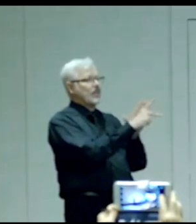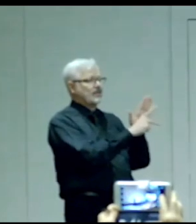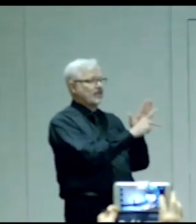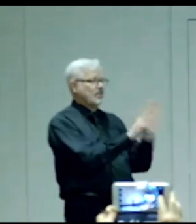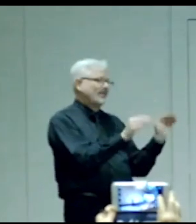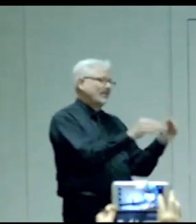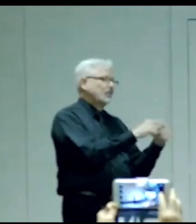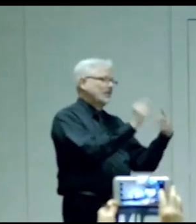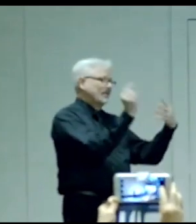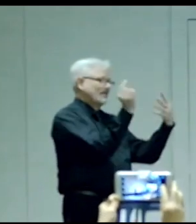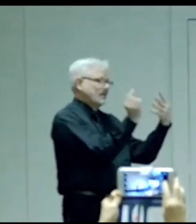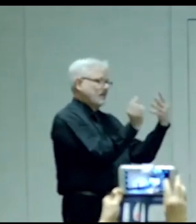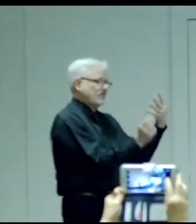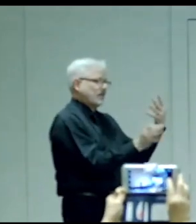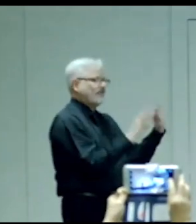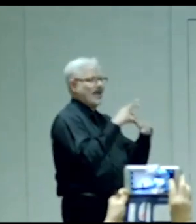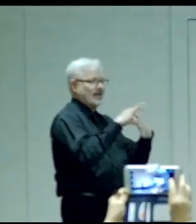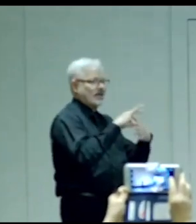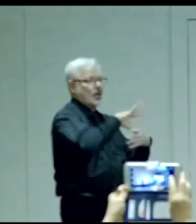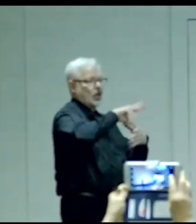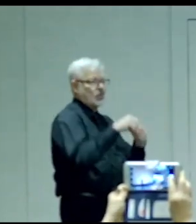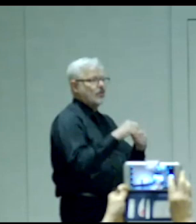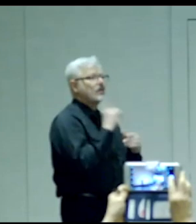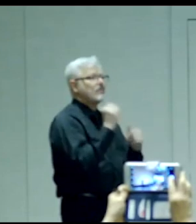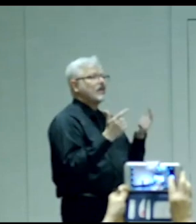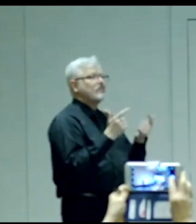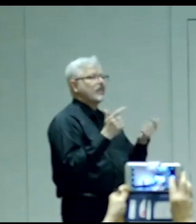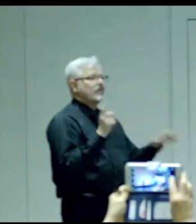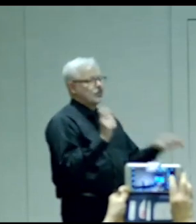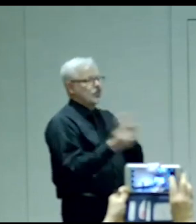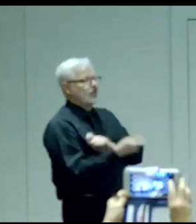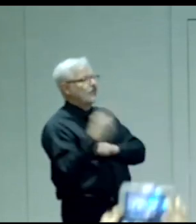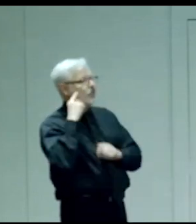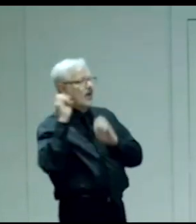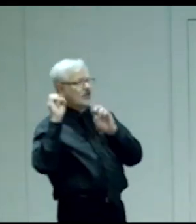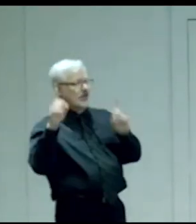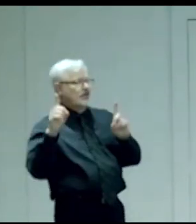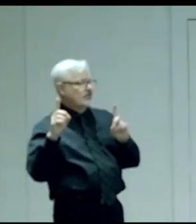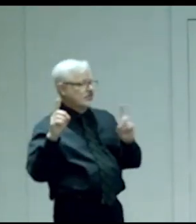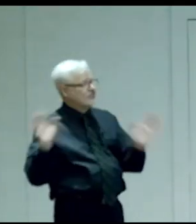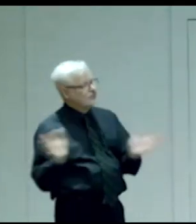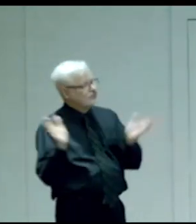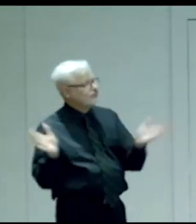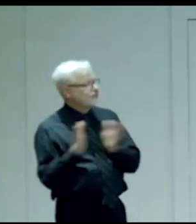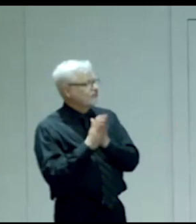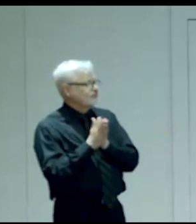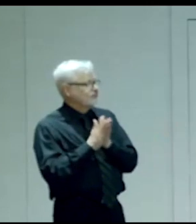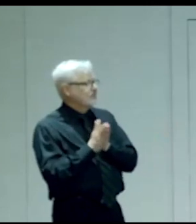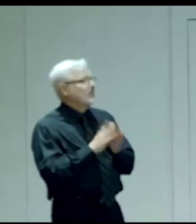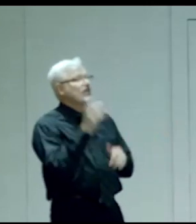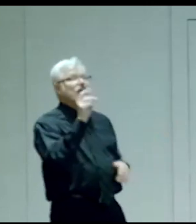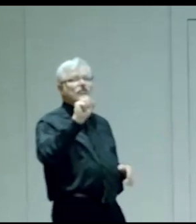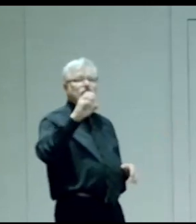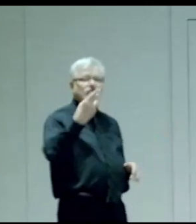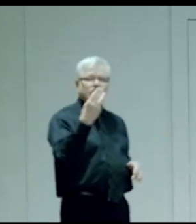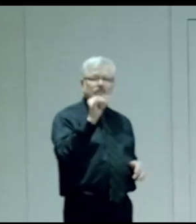to the details of content included could be a major lever for educational change. Dr. Schmidt is